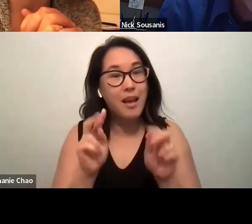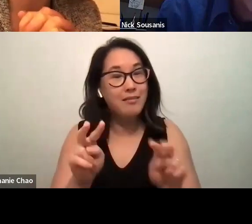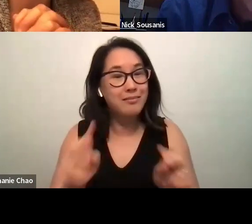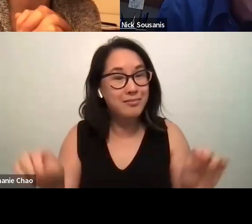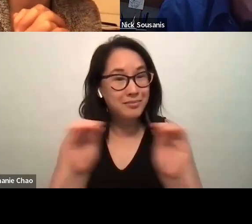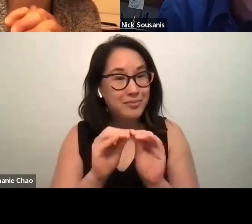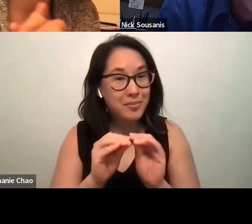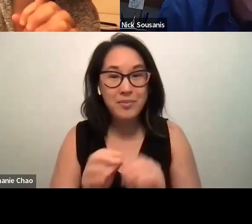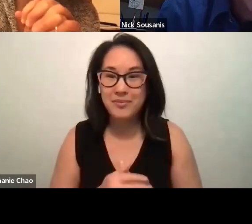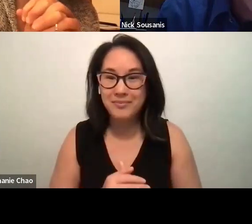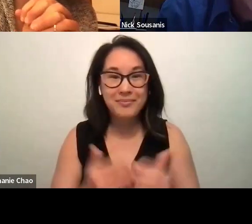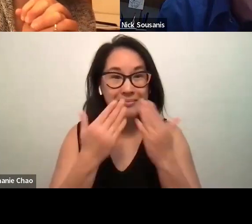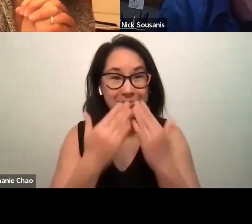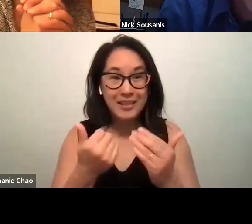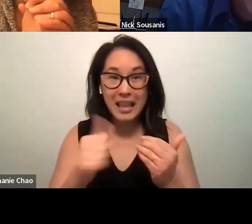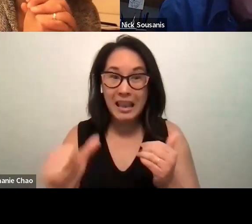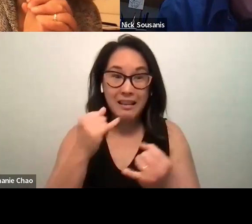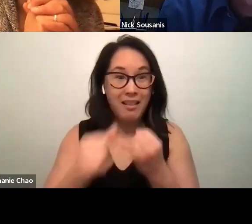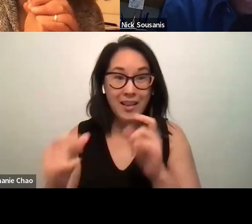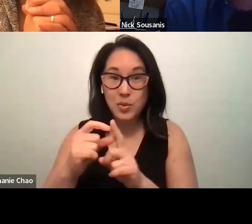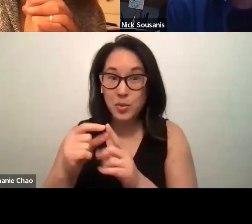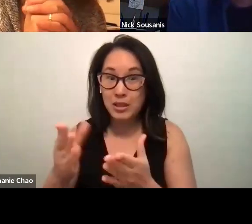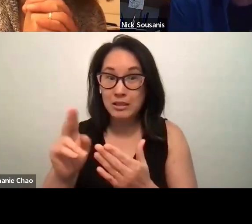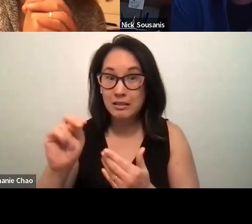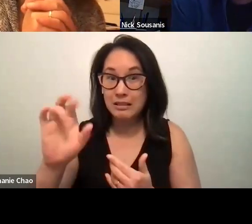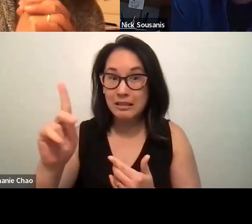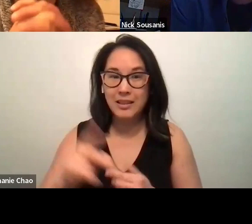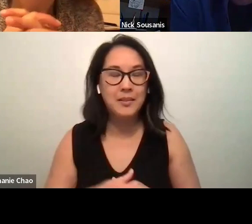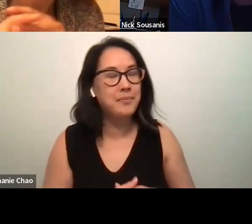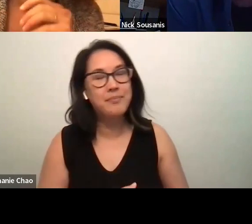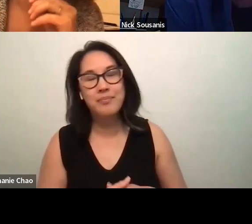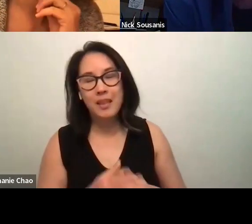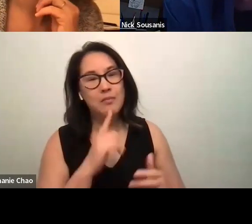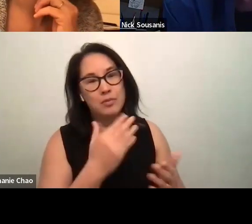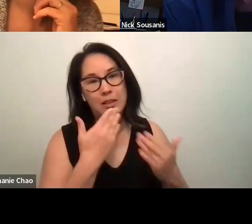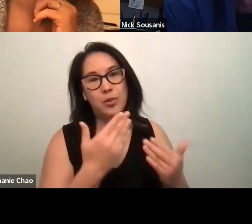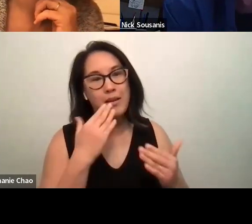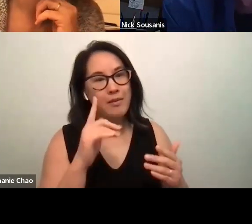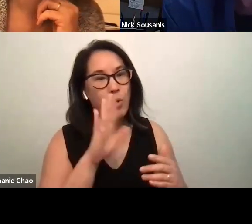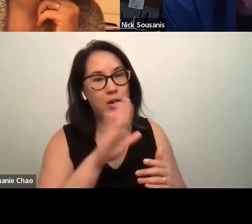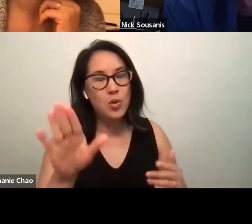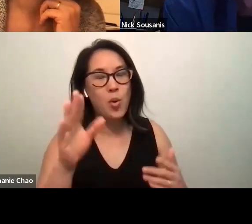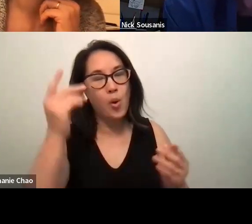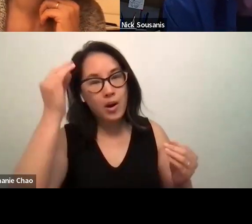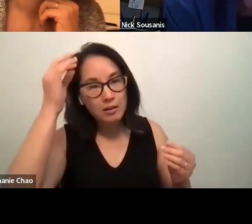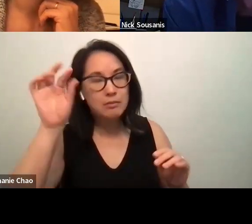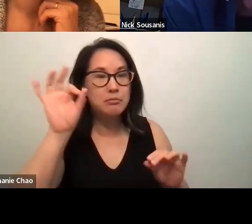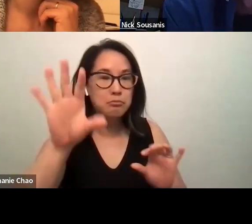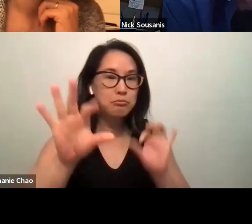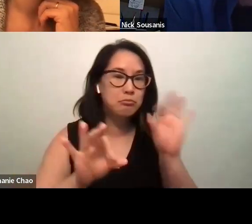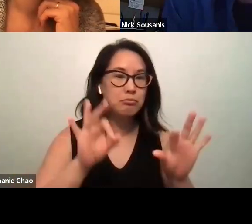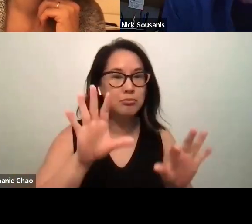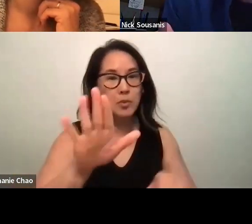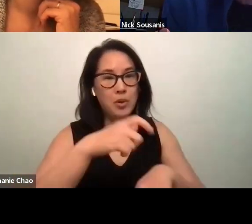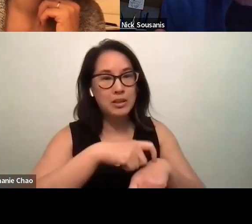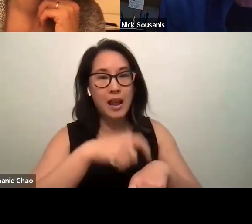looks like. So thank you. Any final words from you, Nick? Just so grateful for all the insights and your time and all of it.